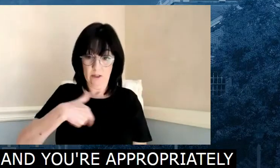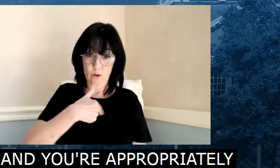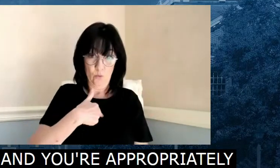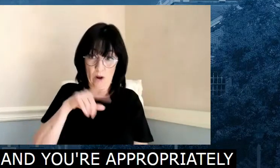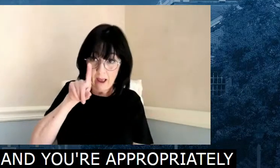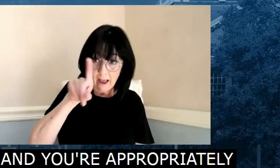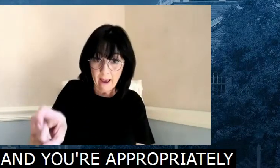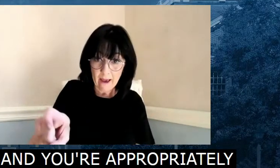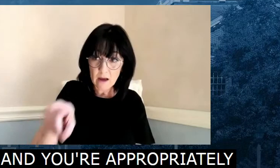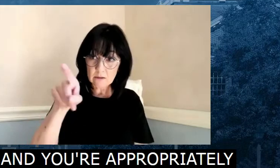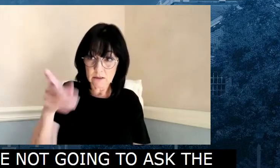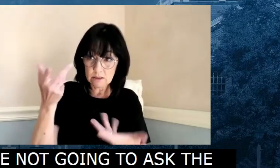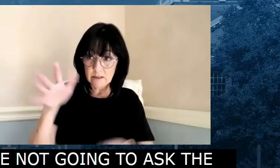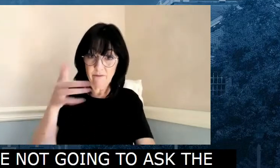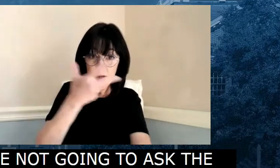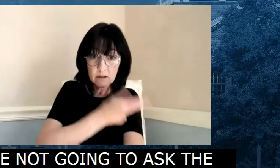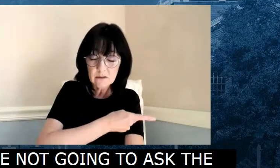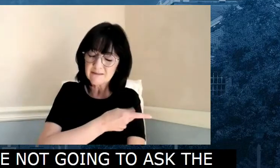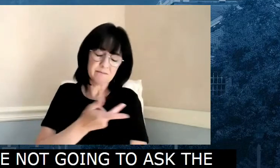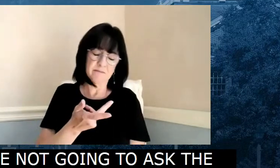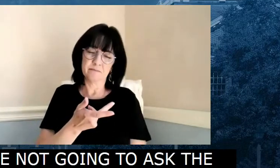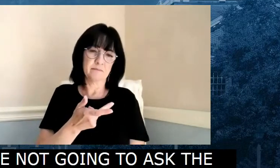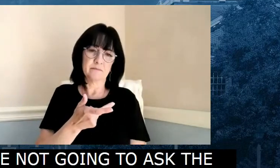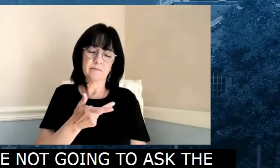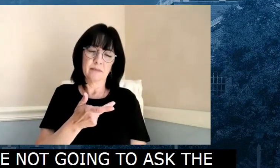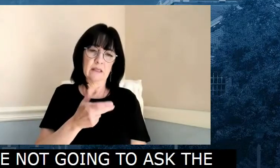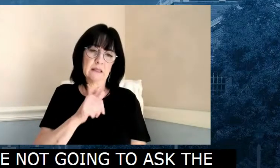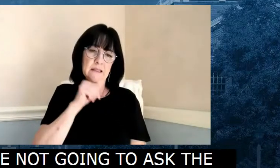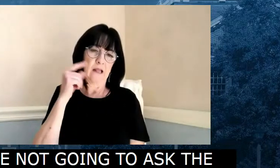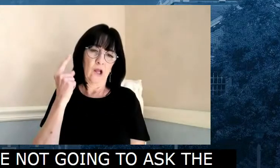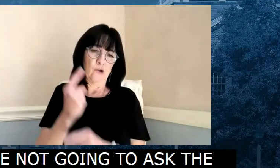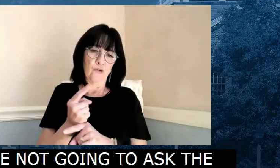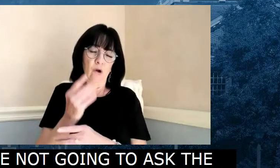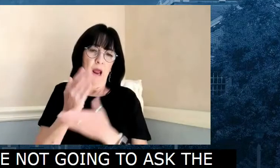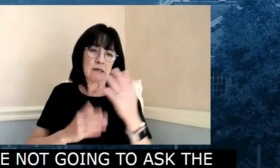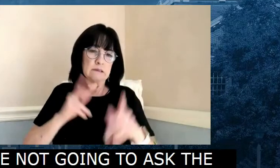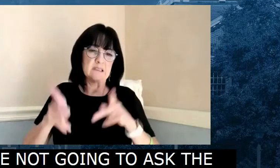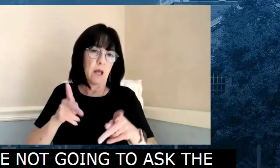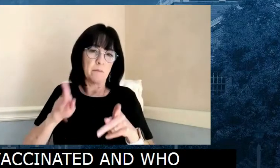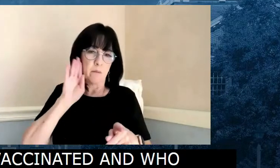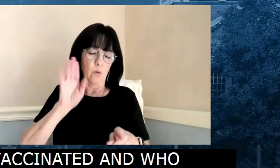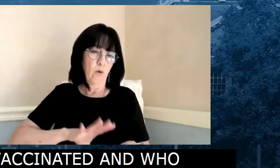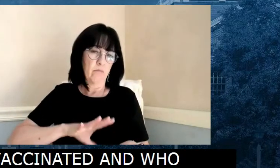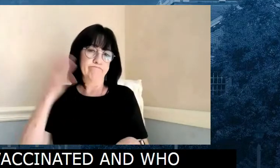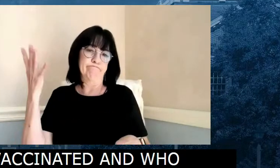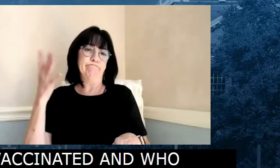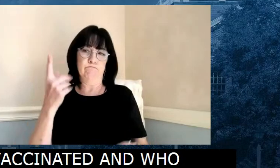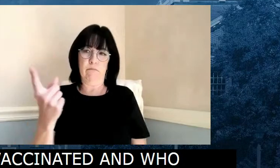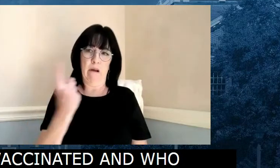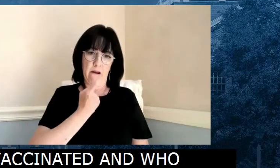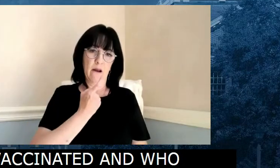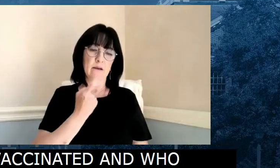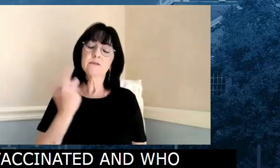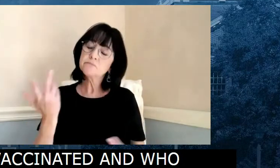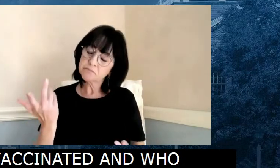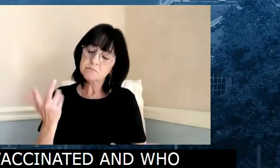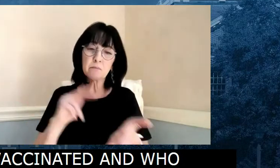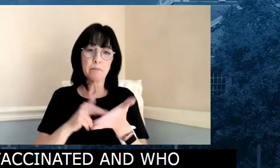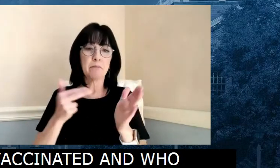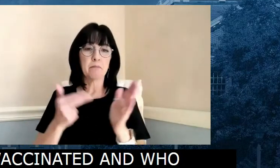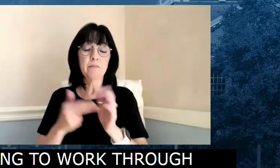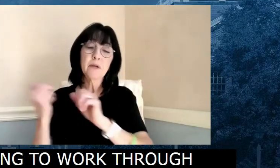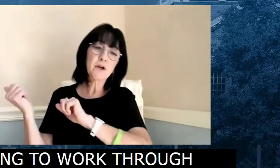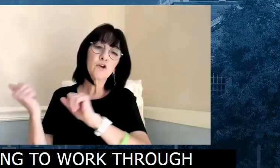know who's vaccinated and who doesn't. And so that's how we're going to work through that. And I expect other employers